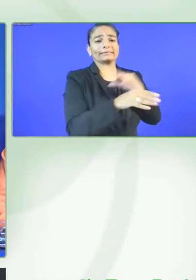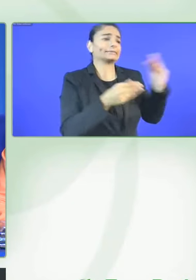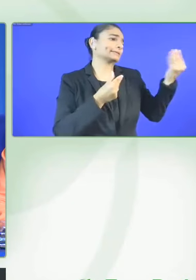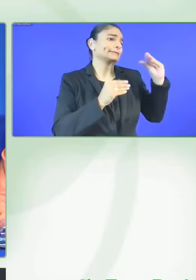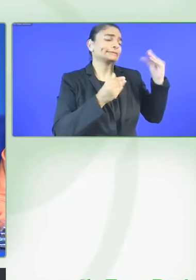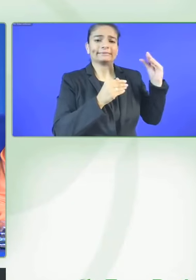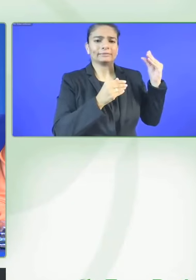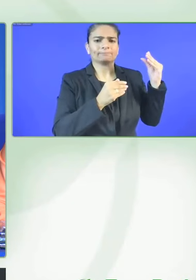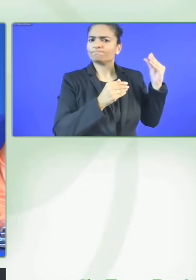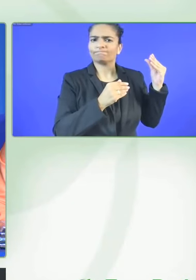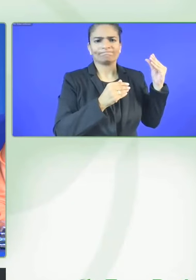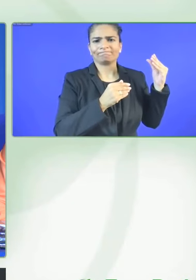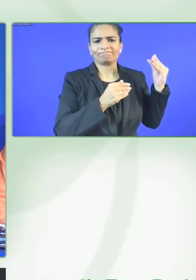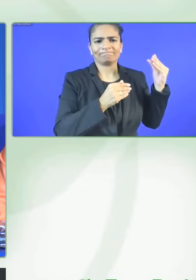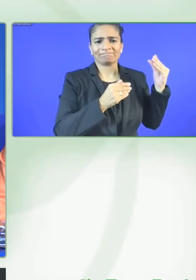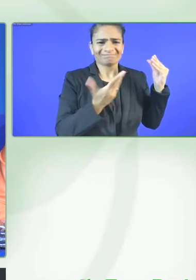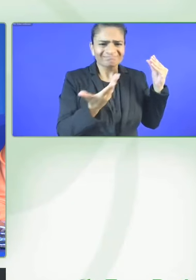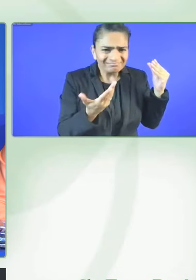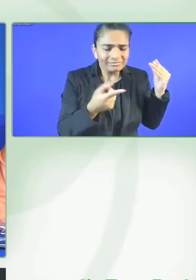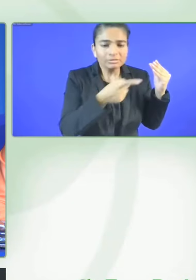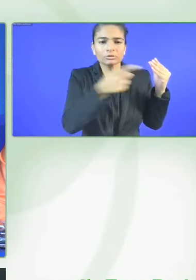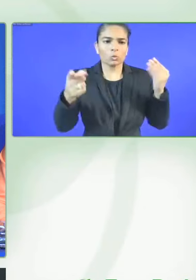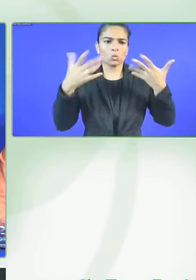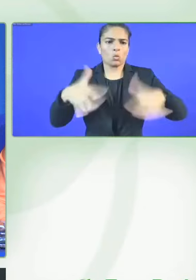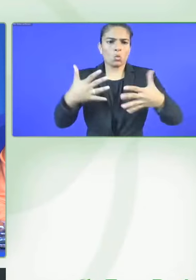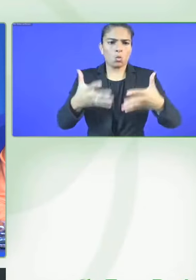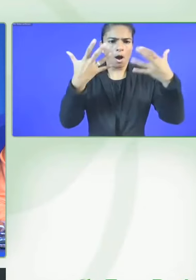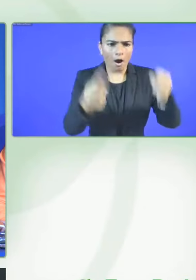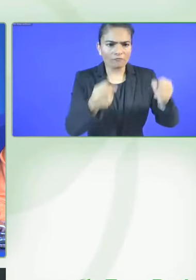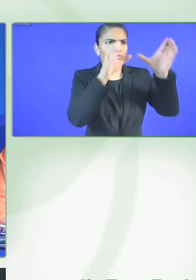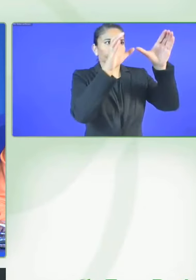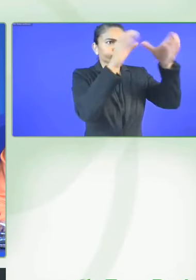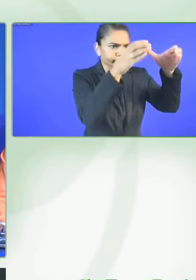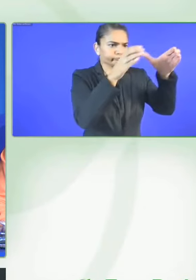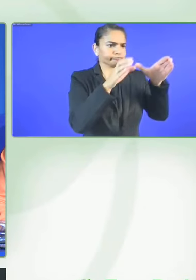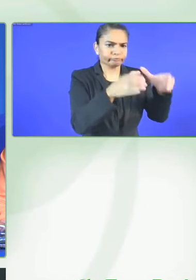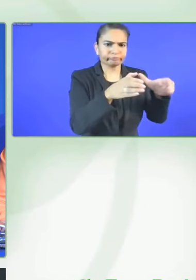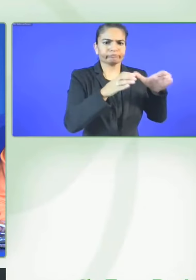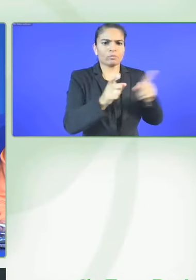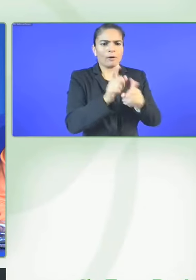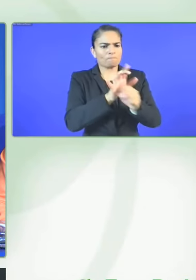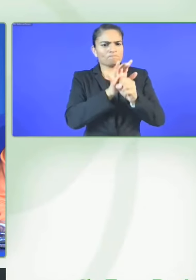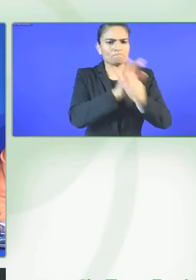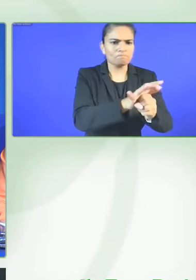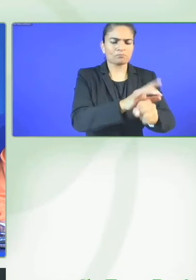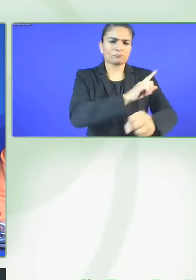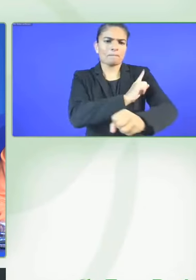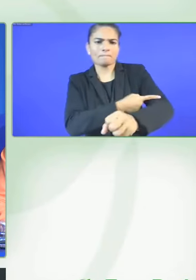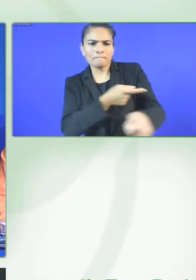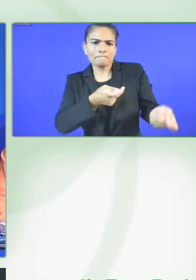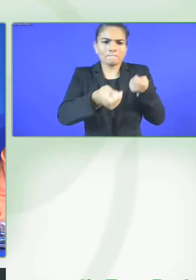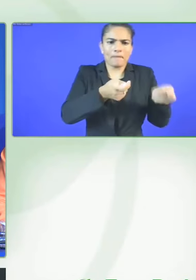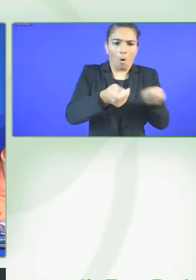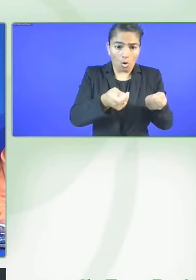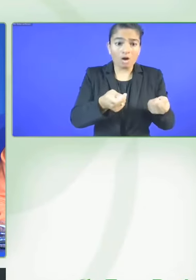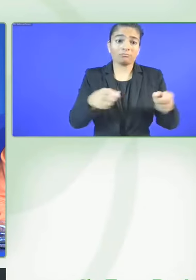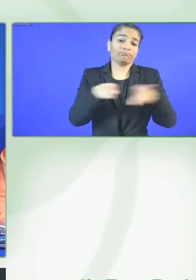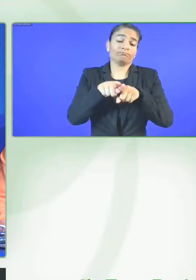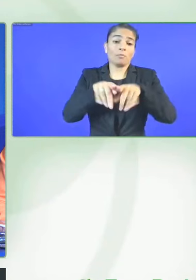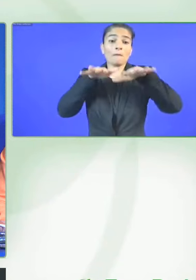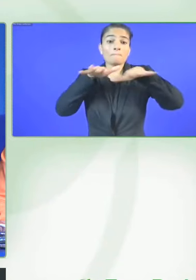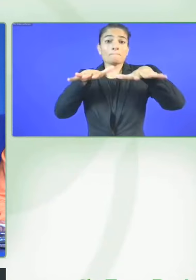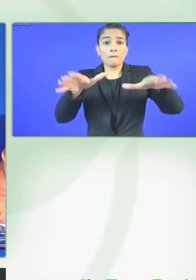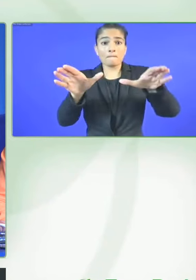civil powers, enforcement powers, as well as administrative slash criminal enforcement powers. While